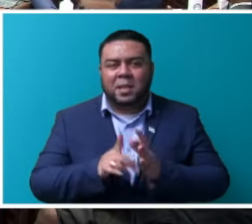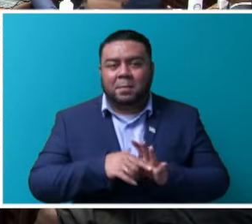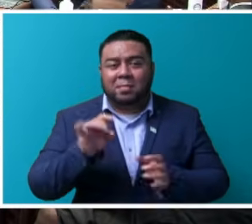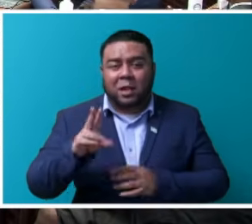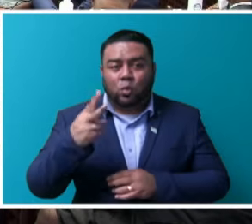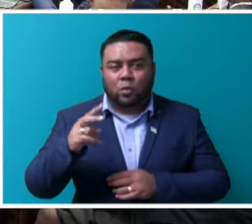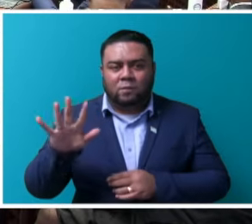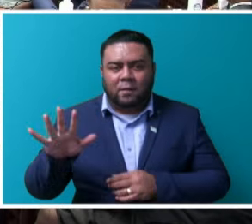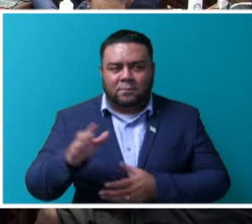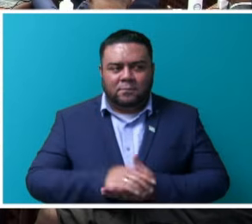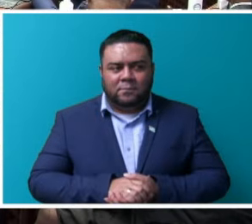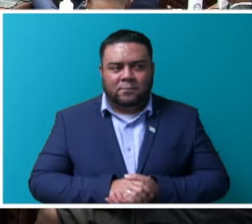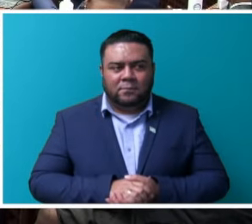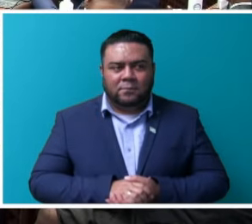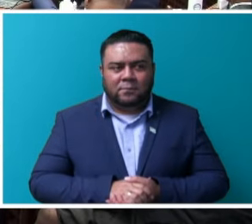2025.